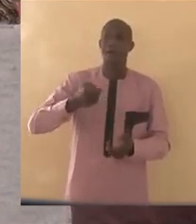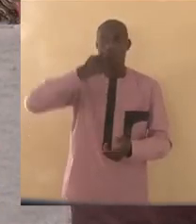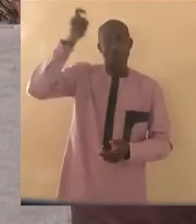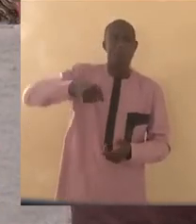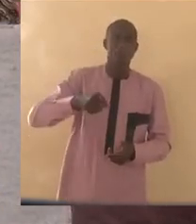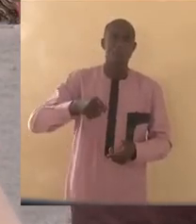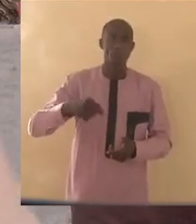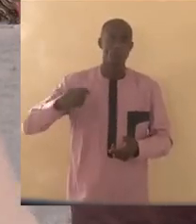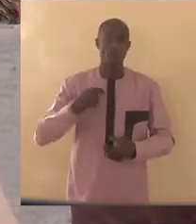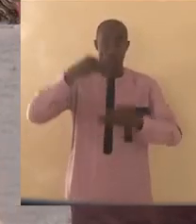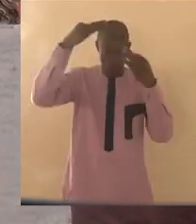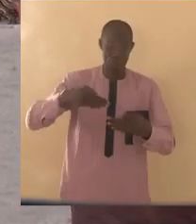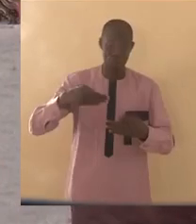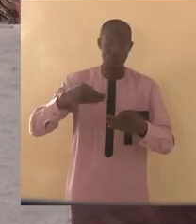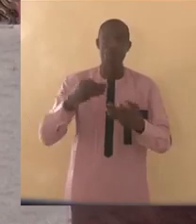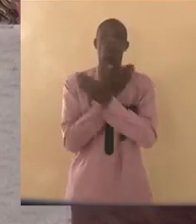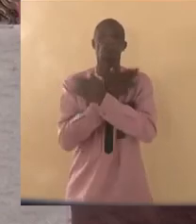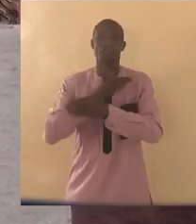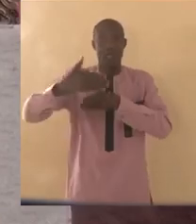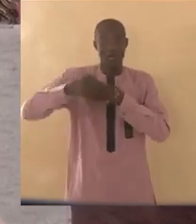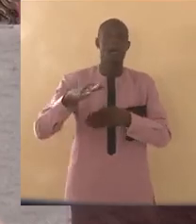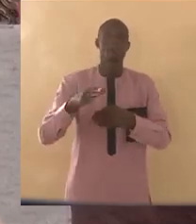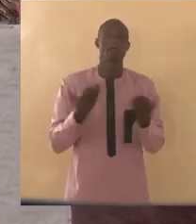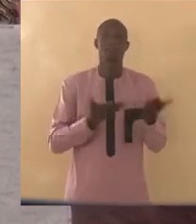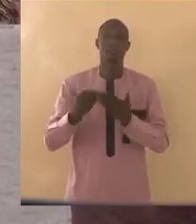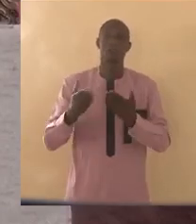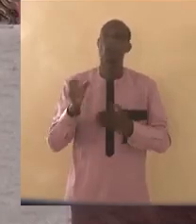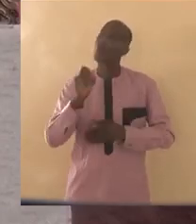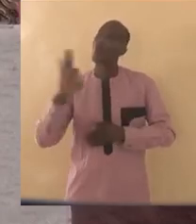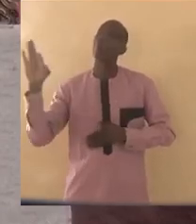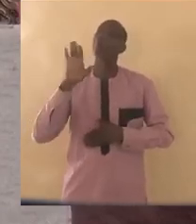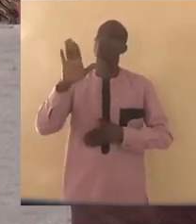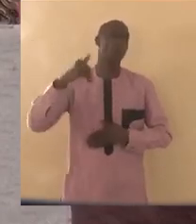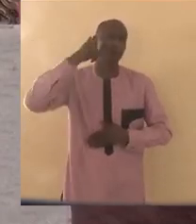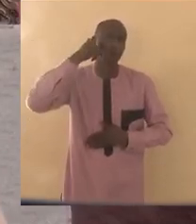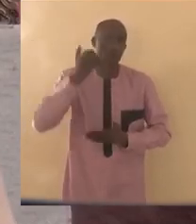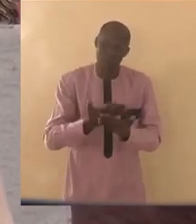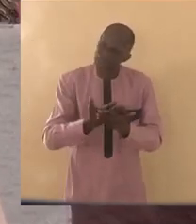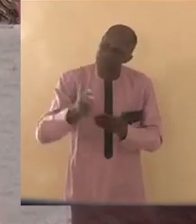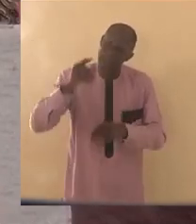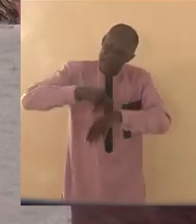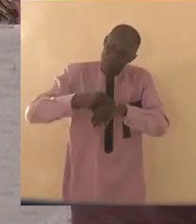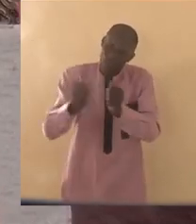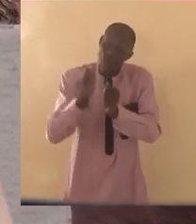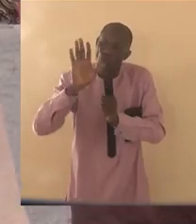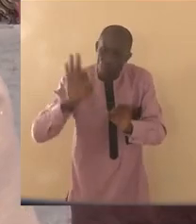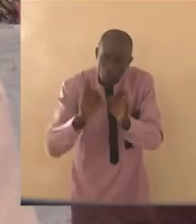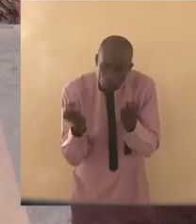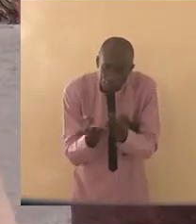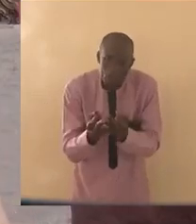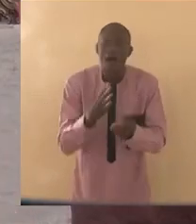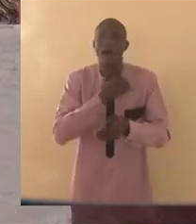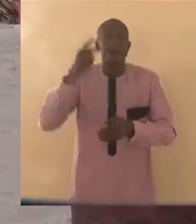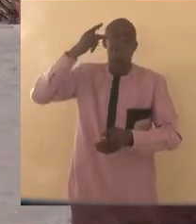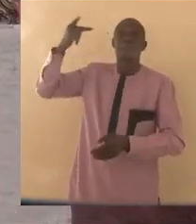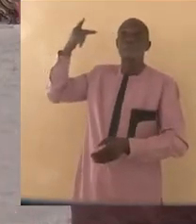We decided that Sunday after Mass, when you get home, put off your phone. Spend the time with your family